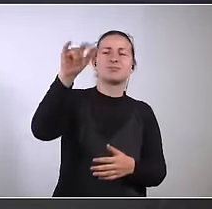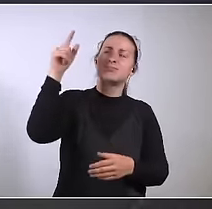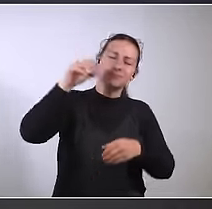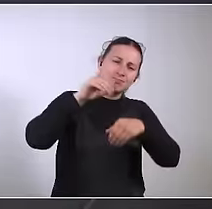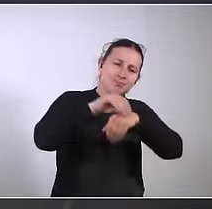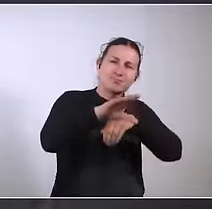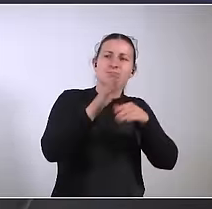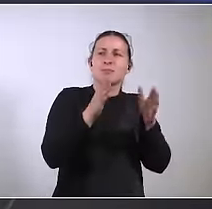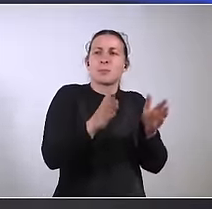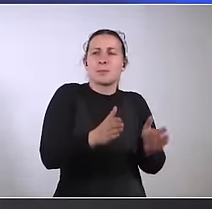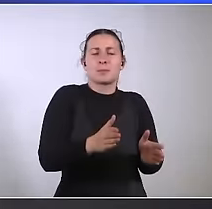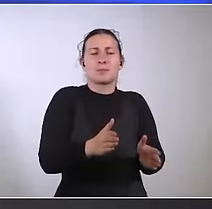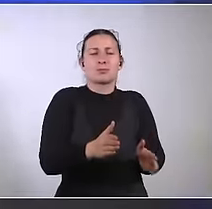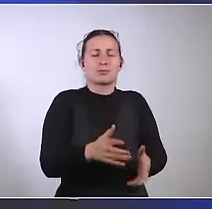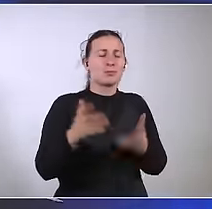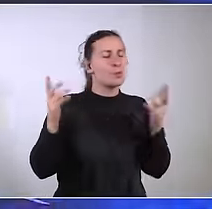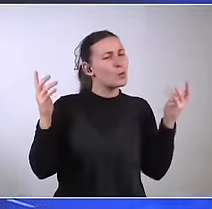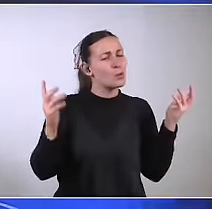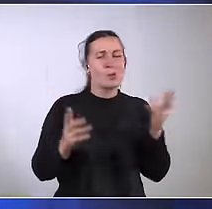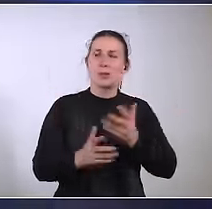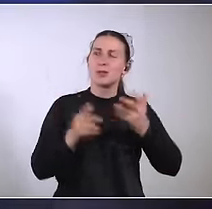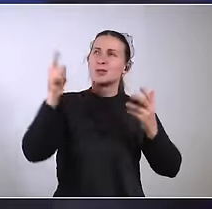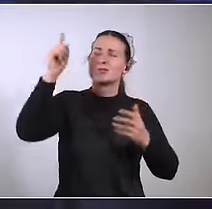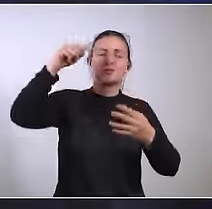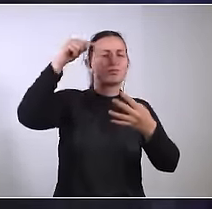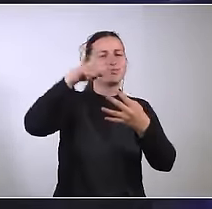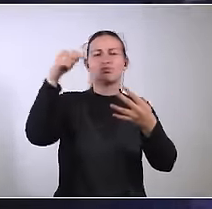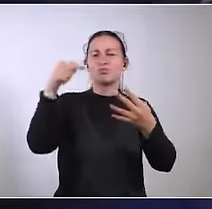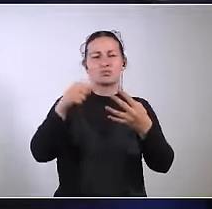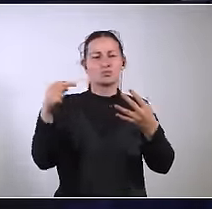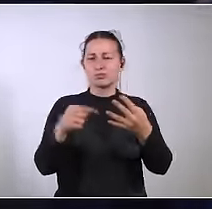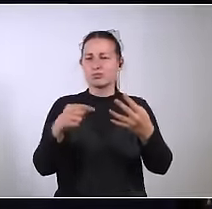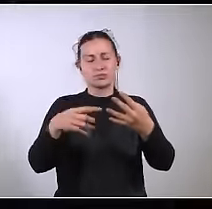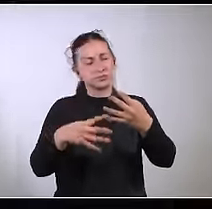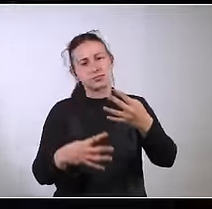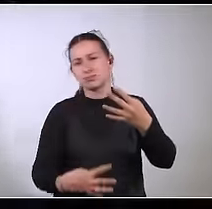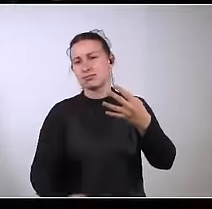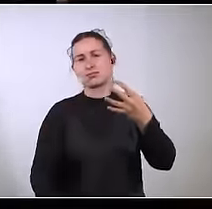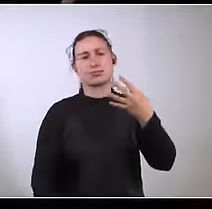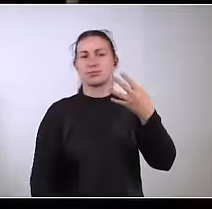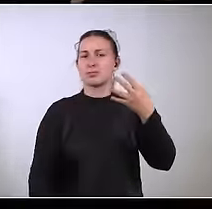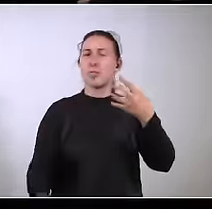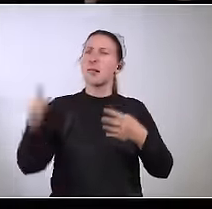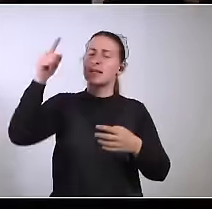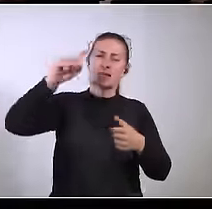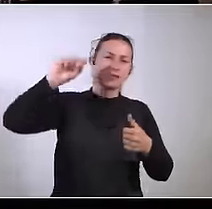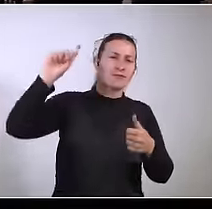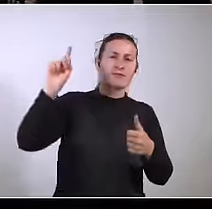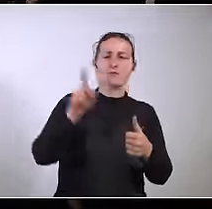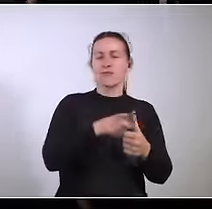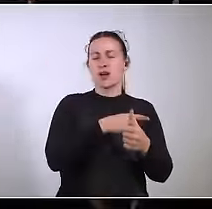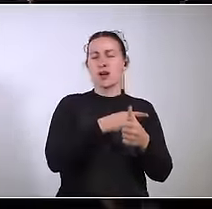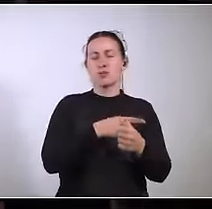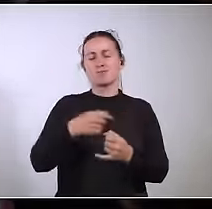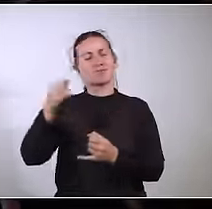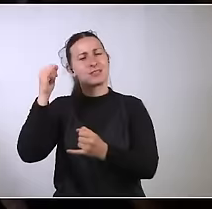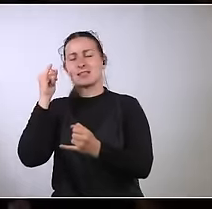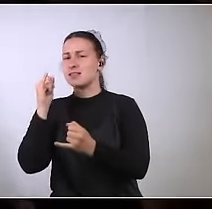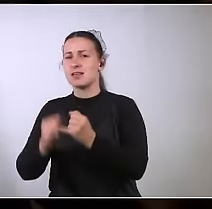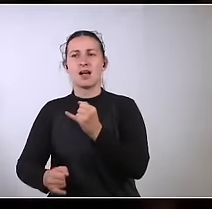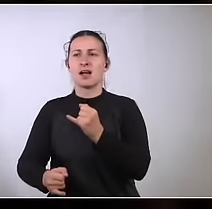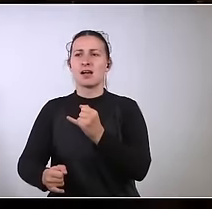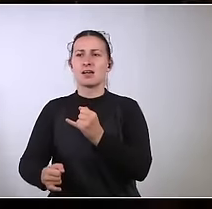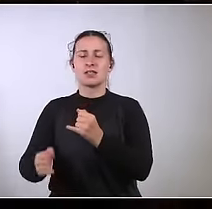He is, he's all these things. He is the first and the last,